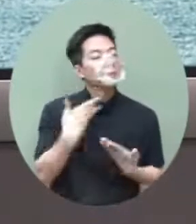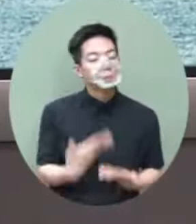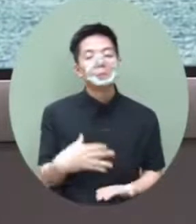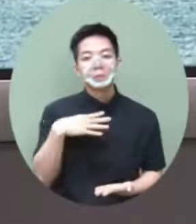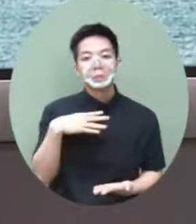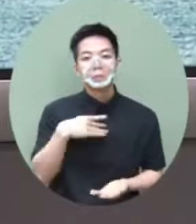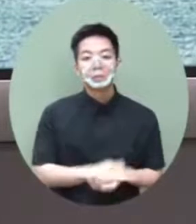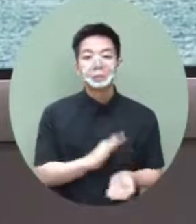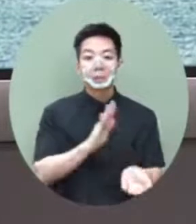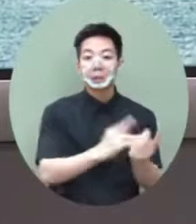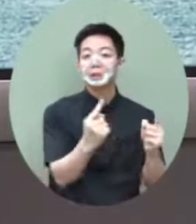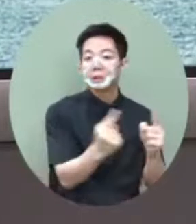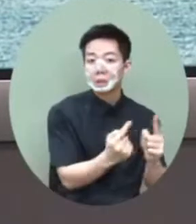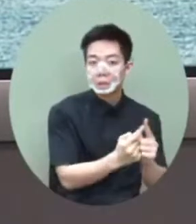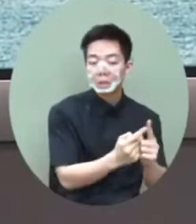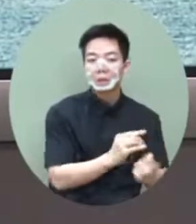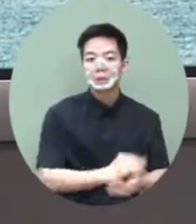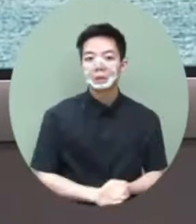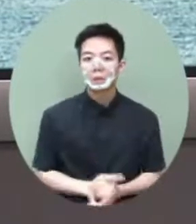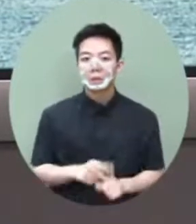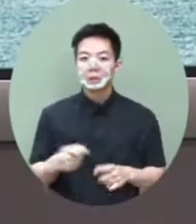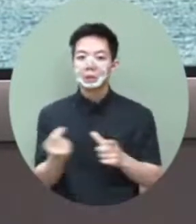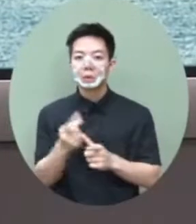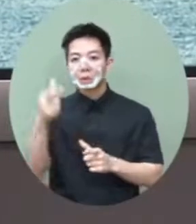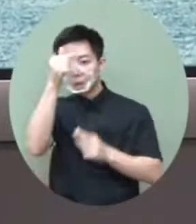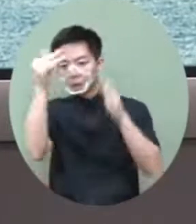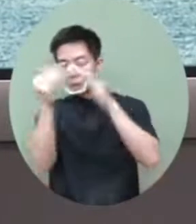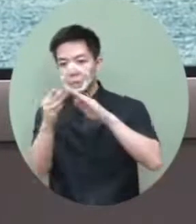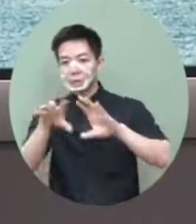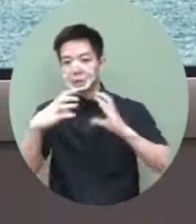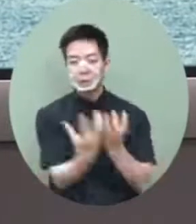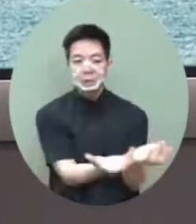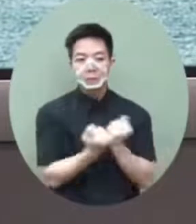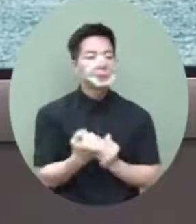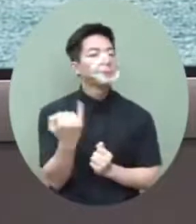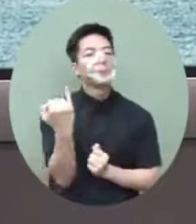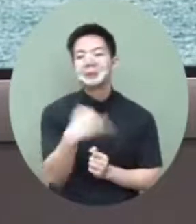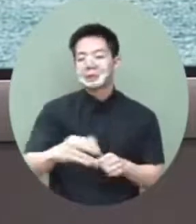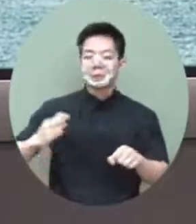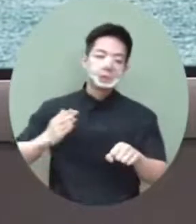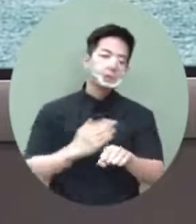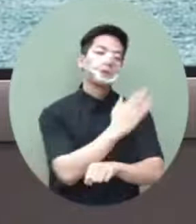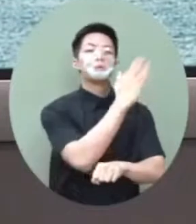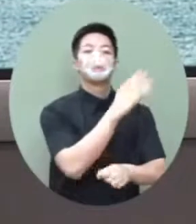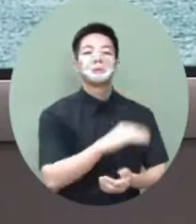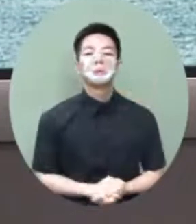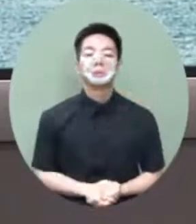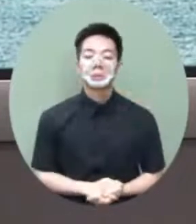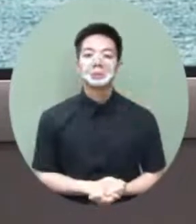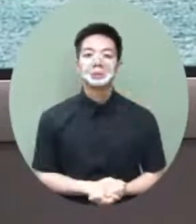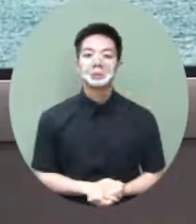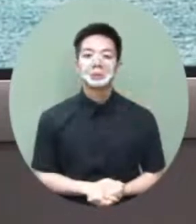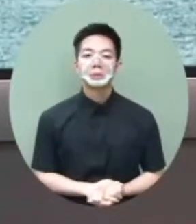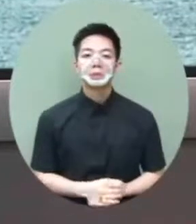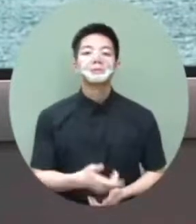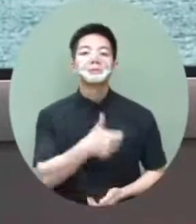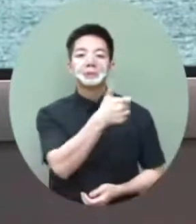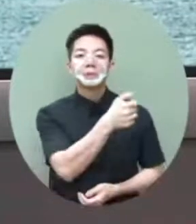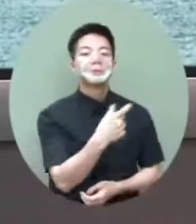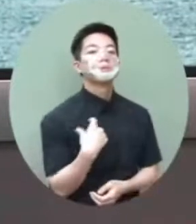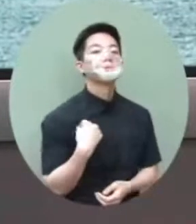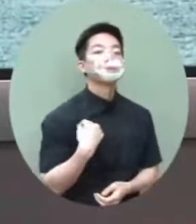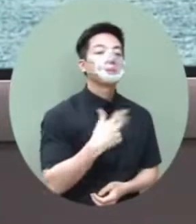recorded close to 1 million cases of PCR and RAT positive. Well, in the